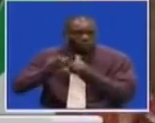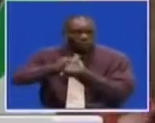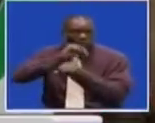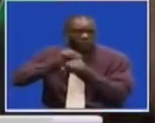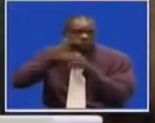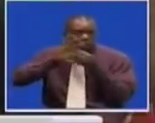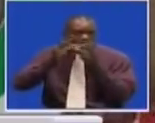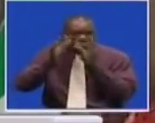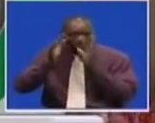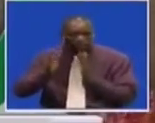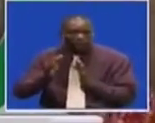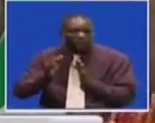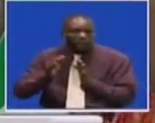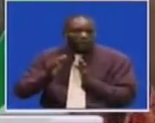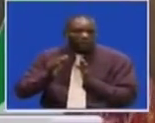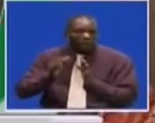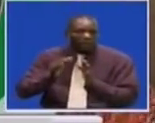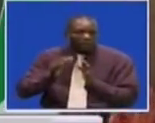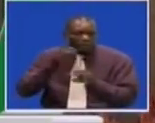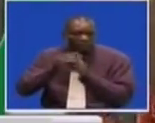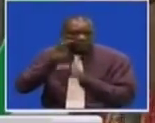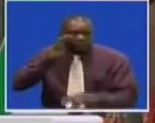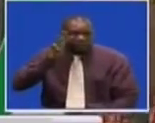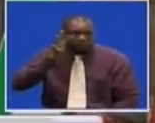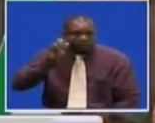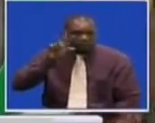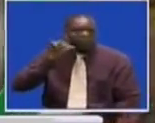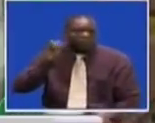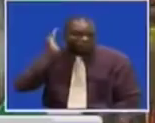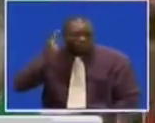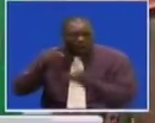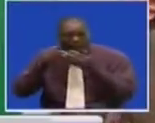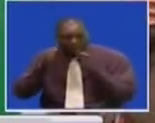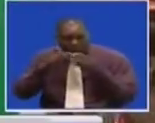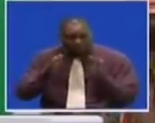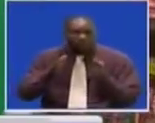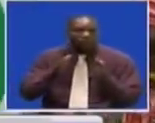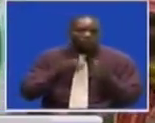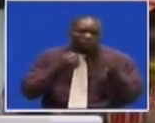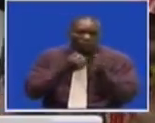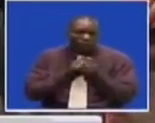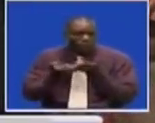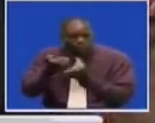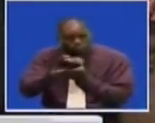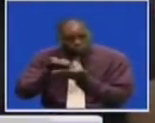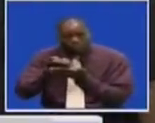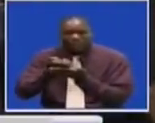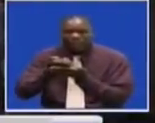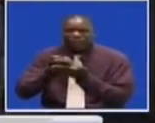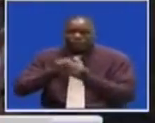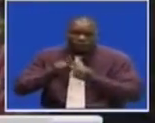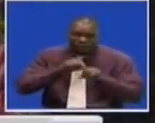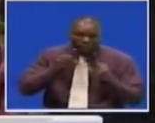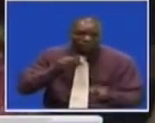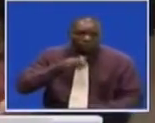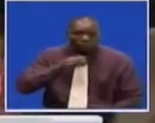Coordinator Christopher Walia said the expo will unlock and build capacity in all sectors of the economy in Northwestern